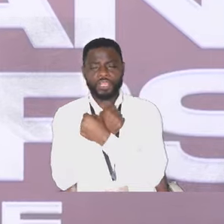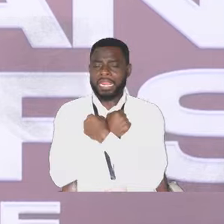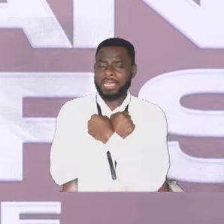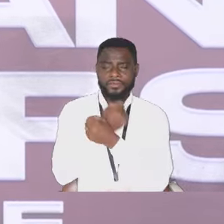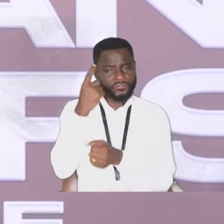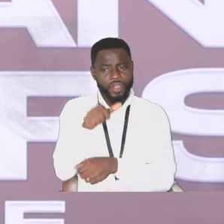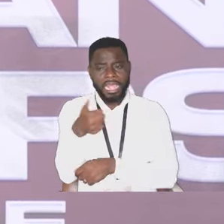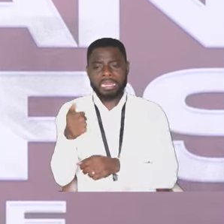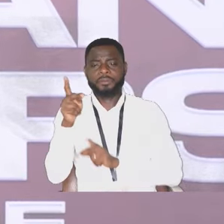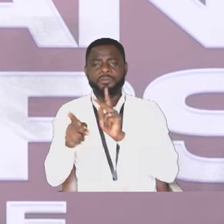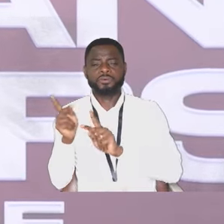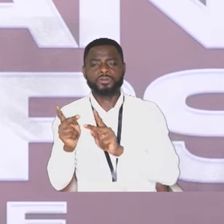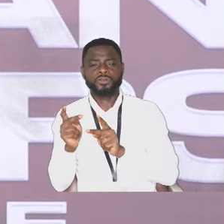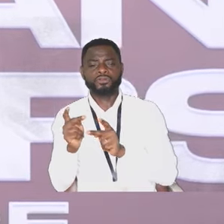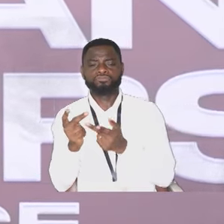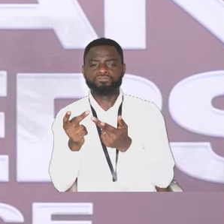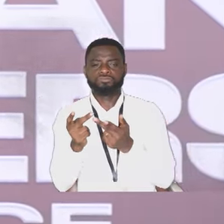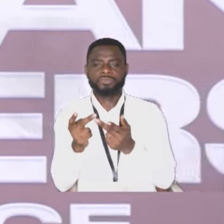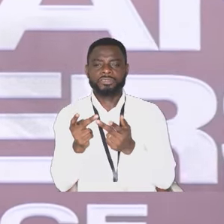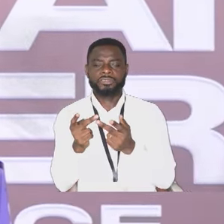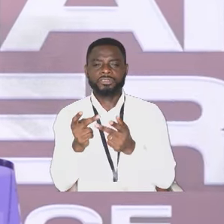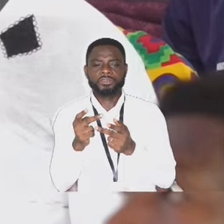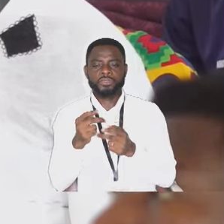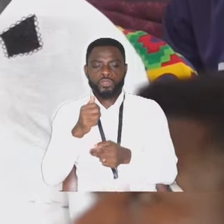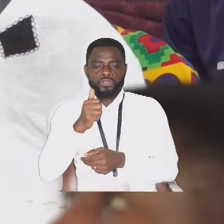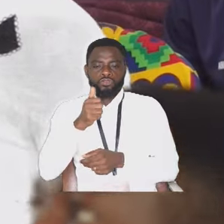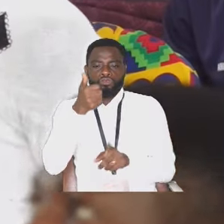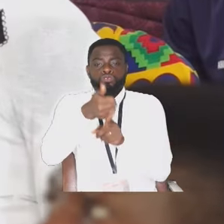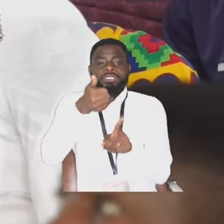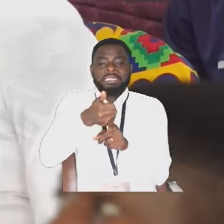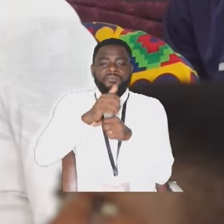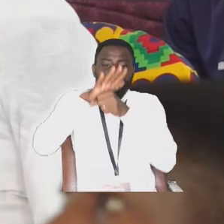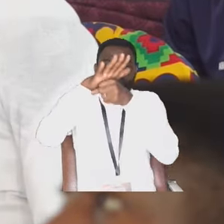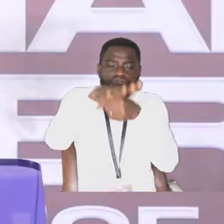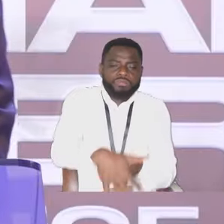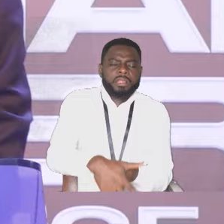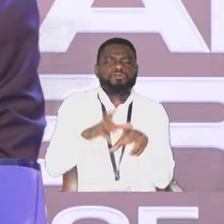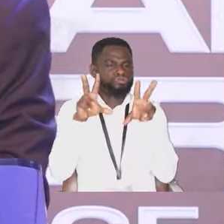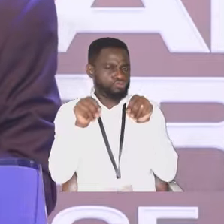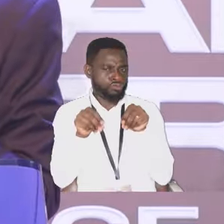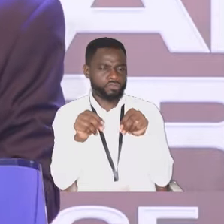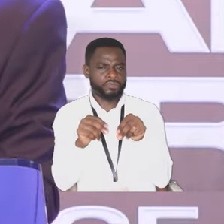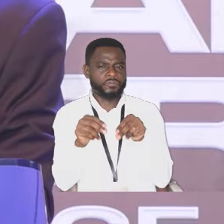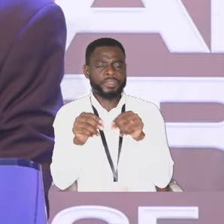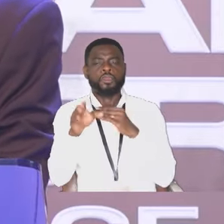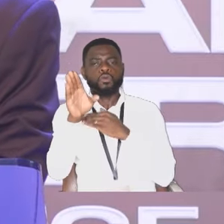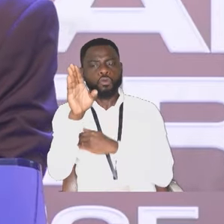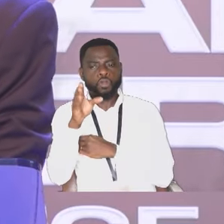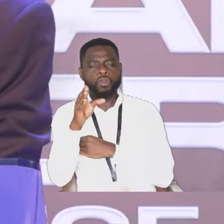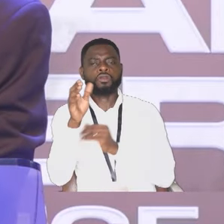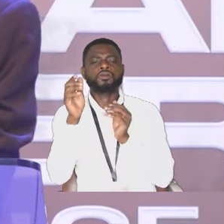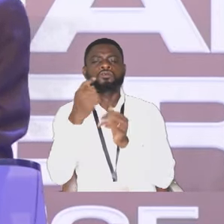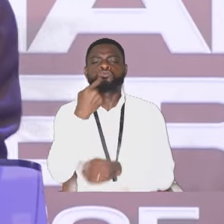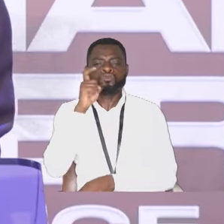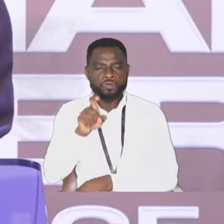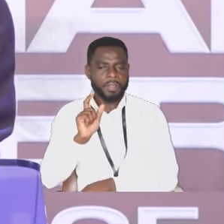should subject yourself to something else. No. God enjoins us